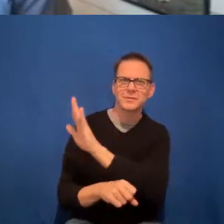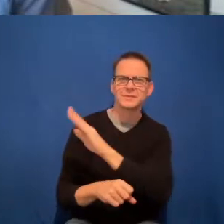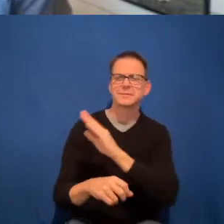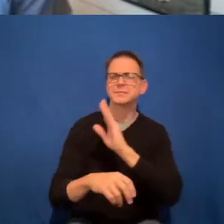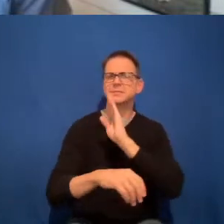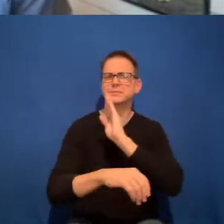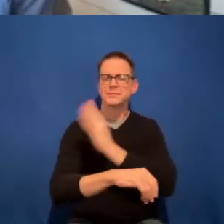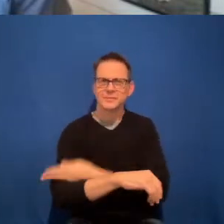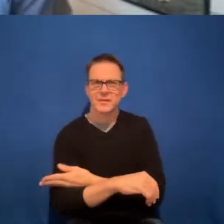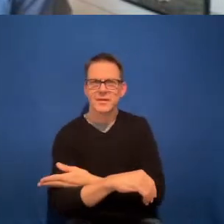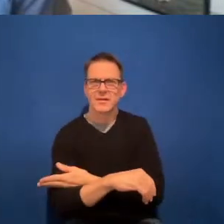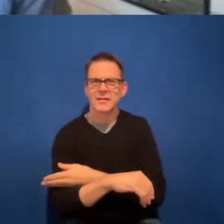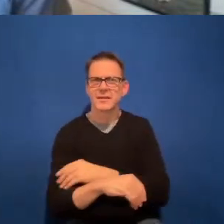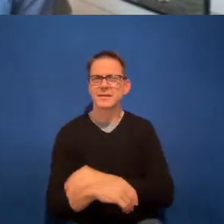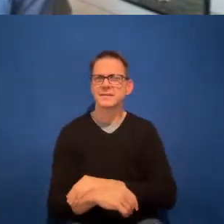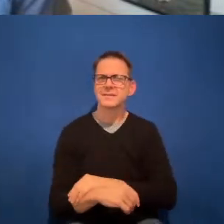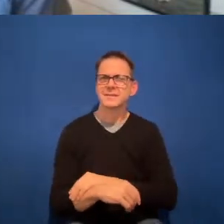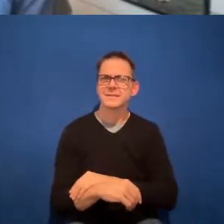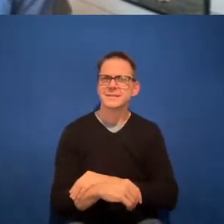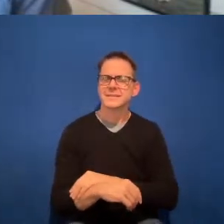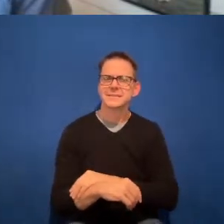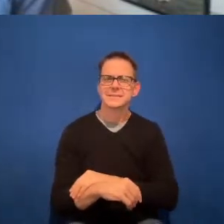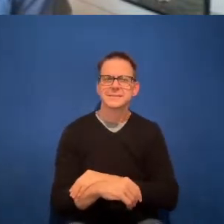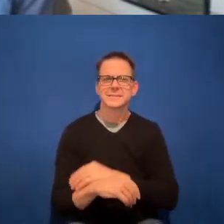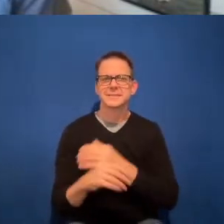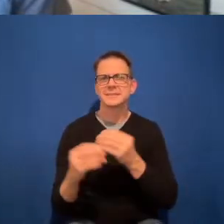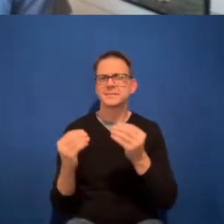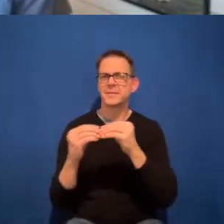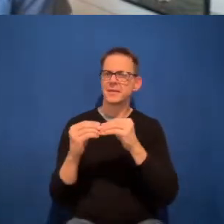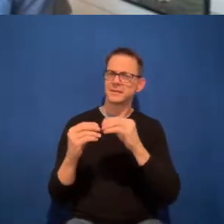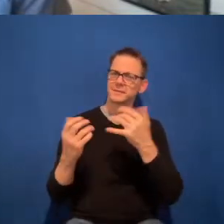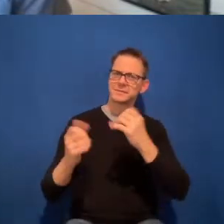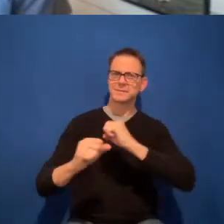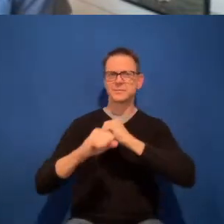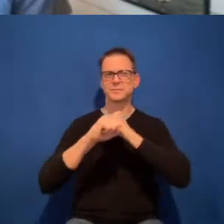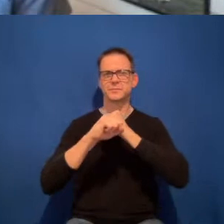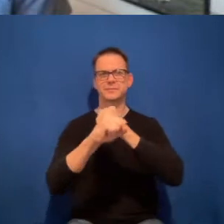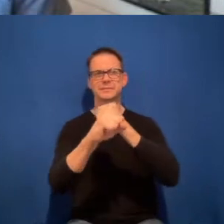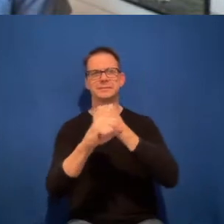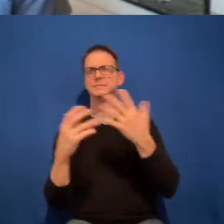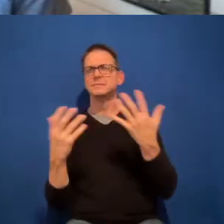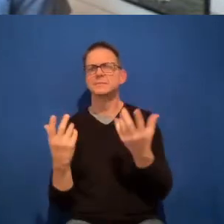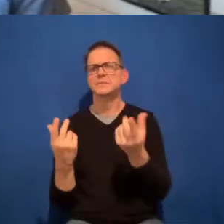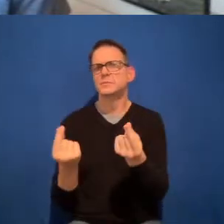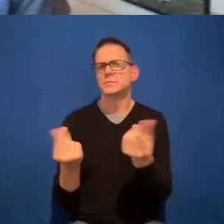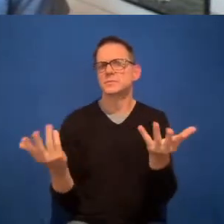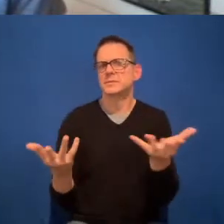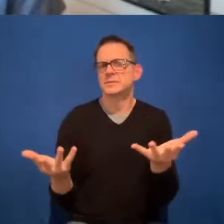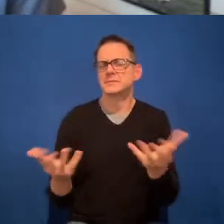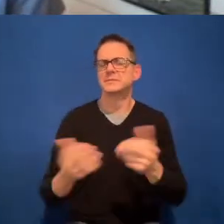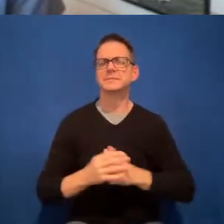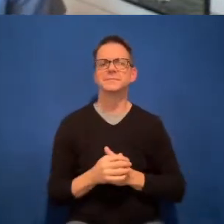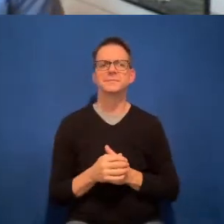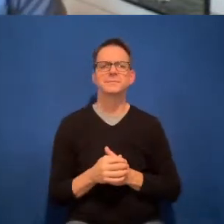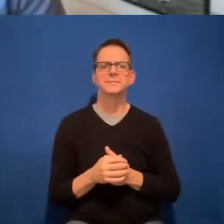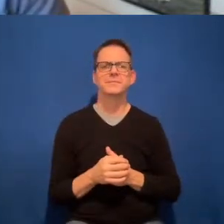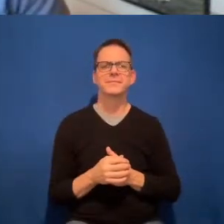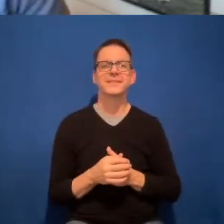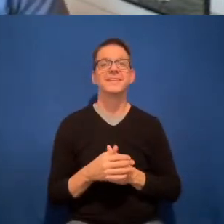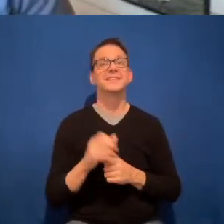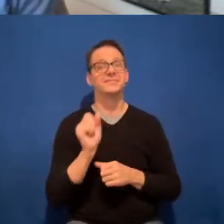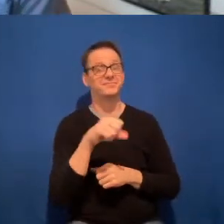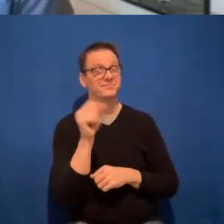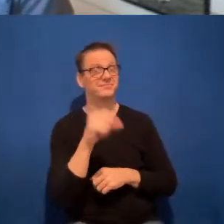and your not so tiny human feel as protected as you could? Yeah, there's probably three things that we did